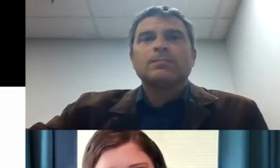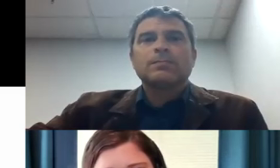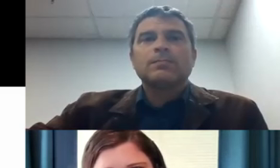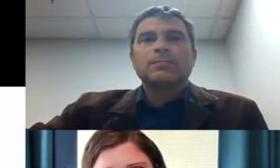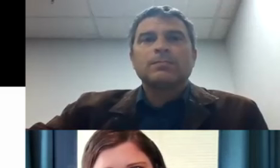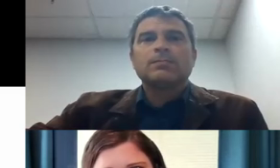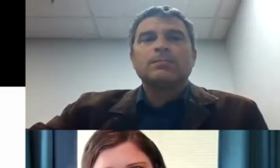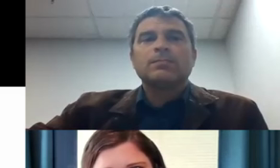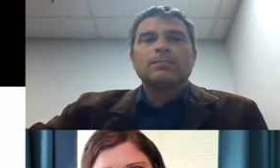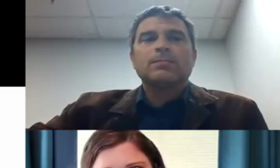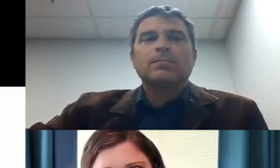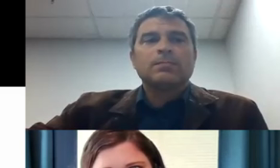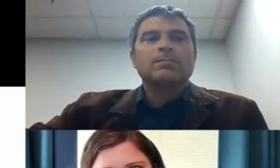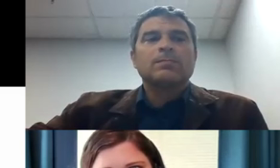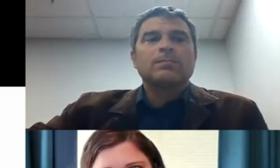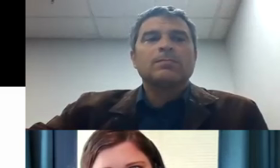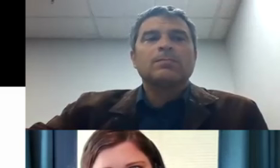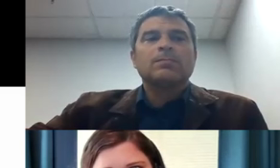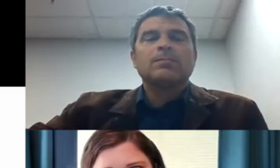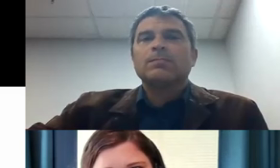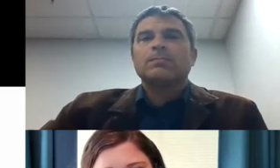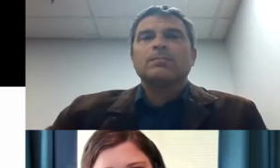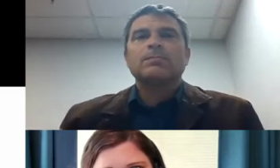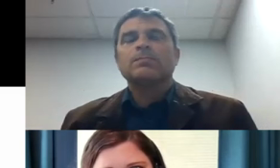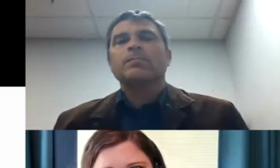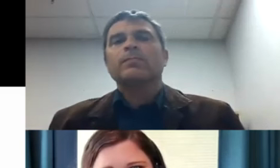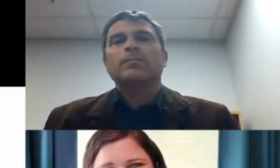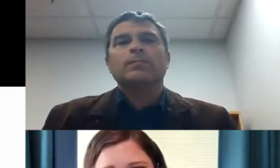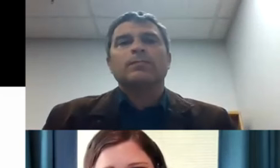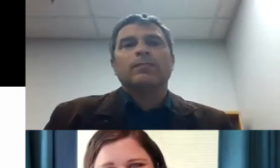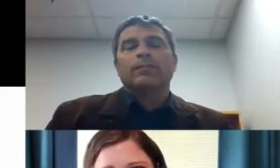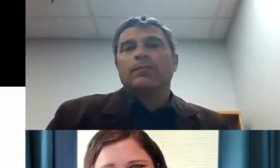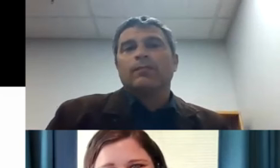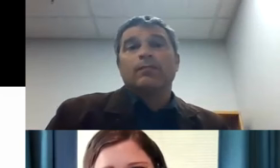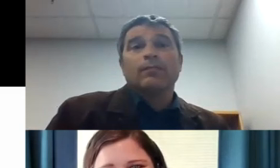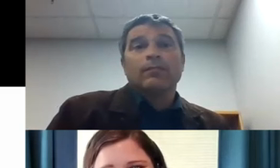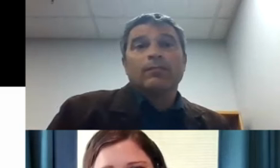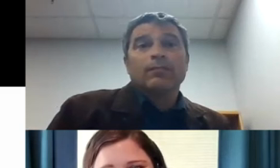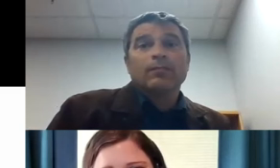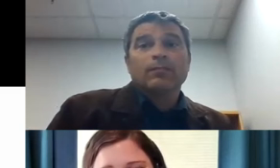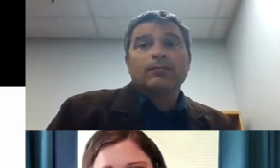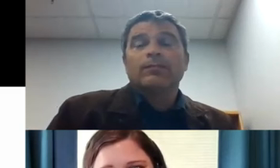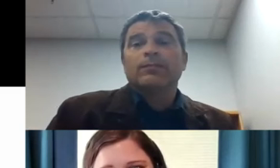could teach and patiently tutor, and at the same time, he loved